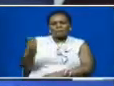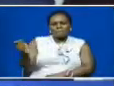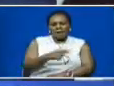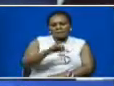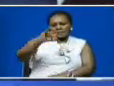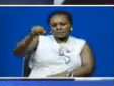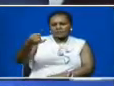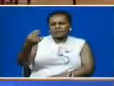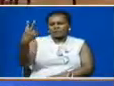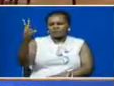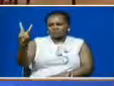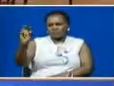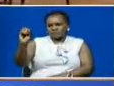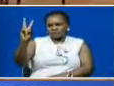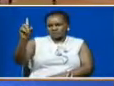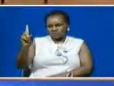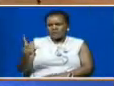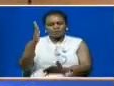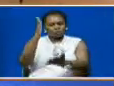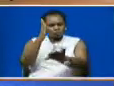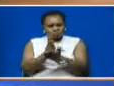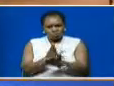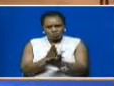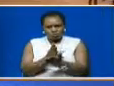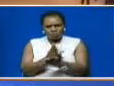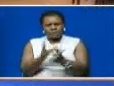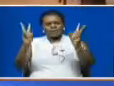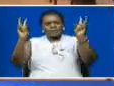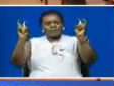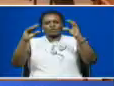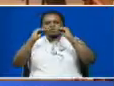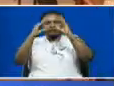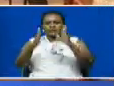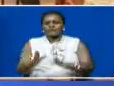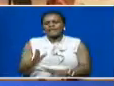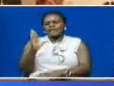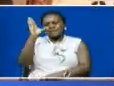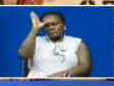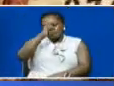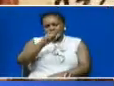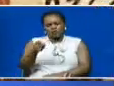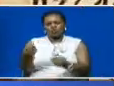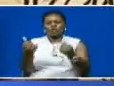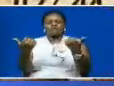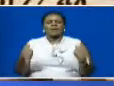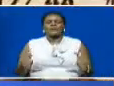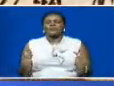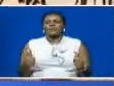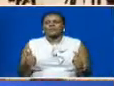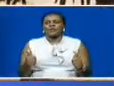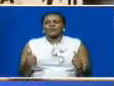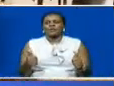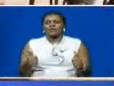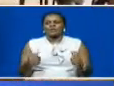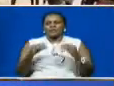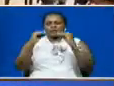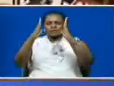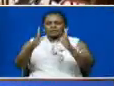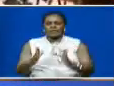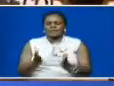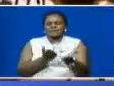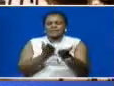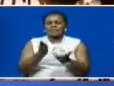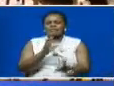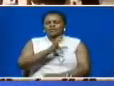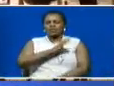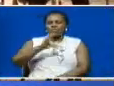of 2021. In spite of this, the issue of teacher shortage remained unaddressed. And although the Teacher Service